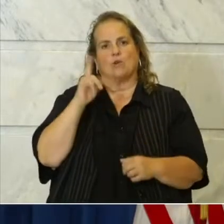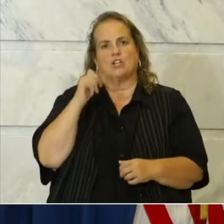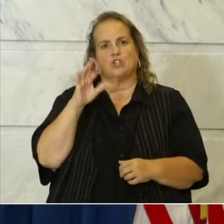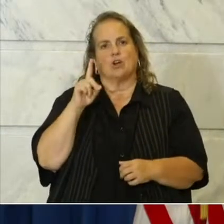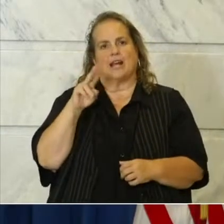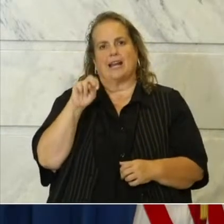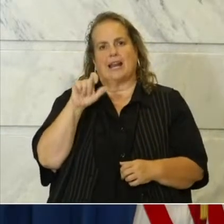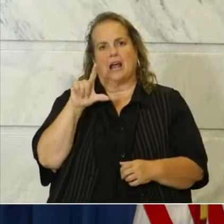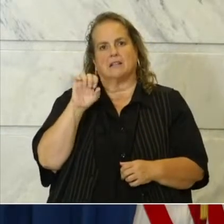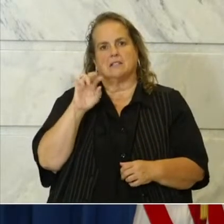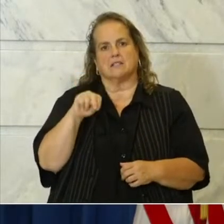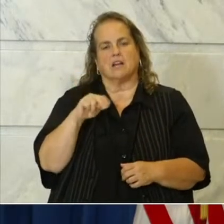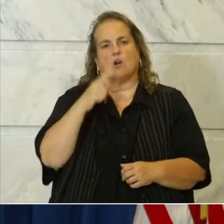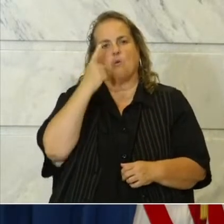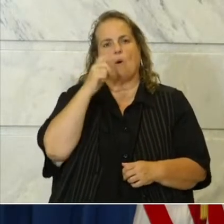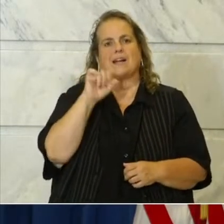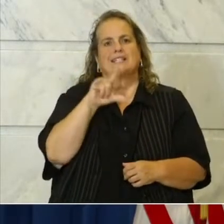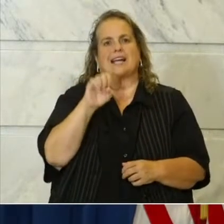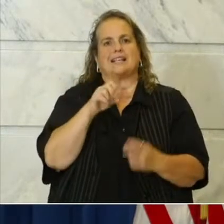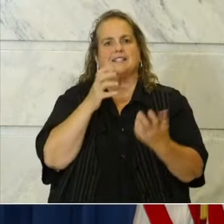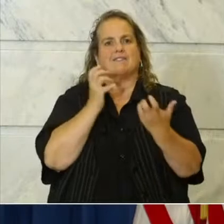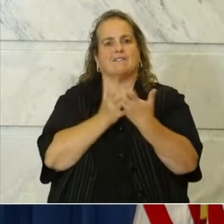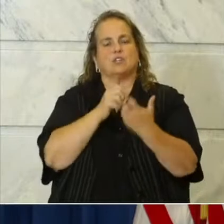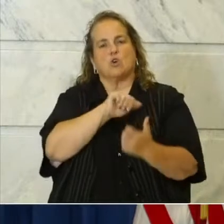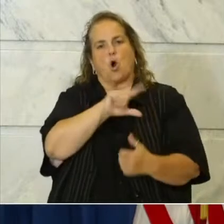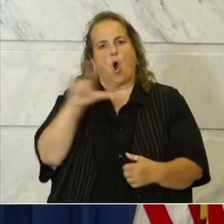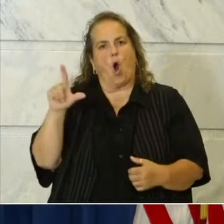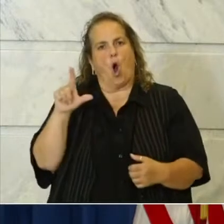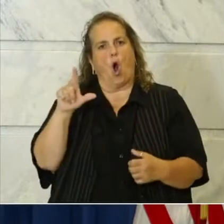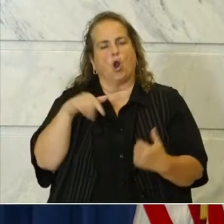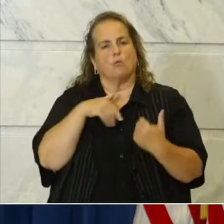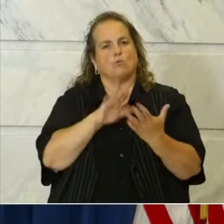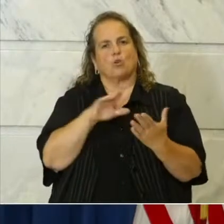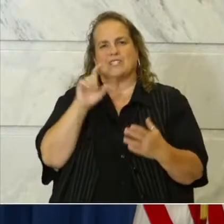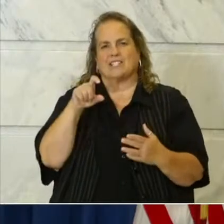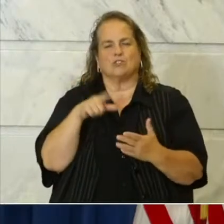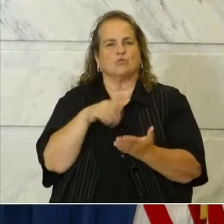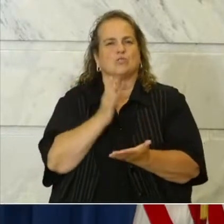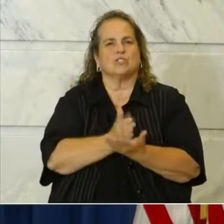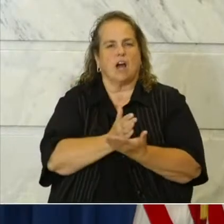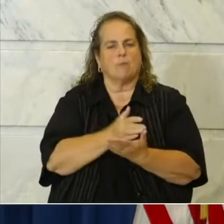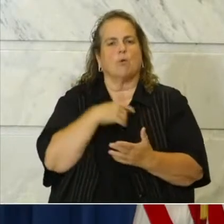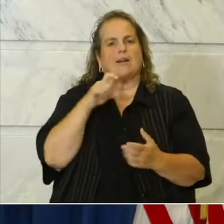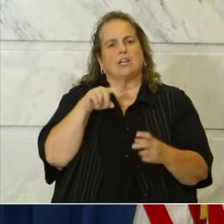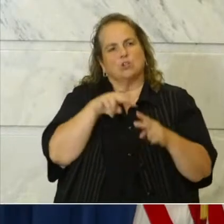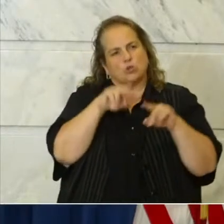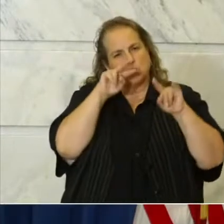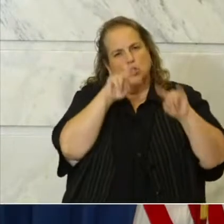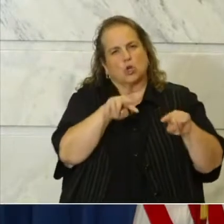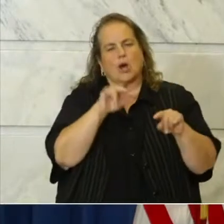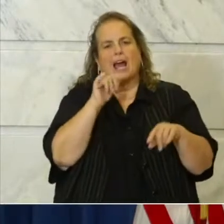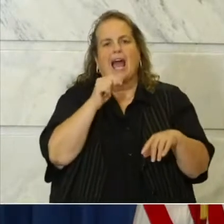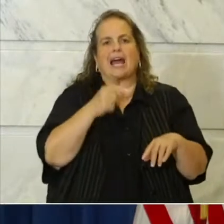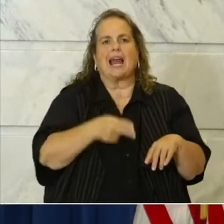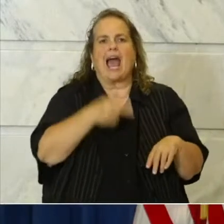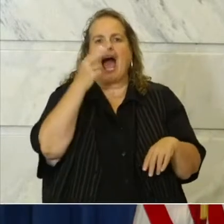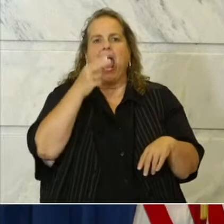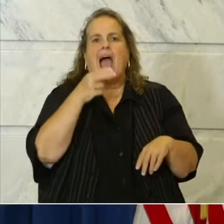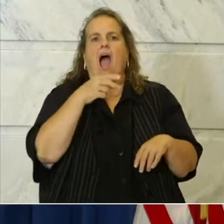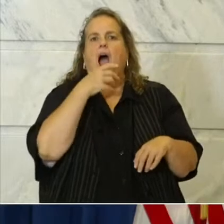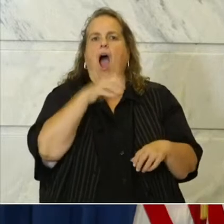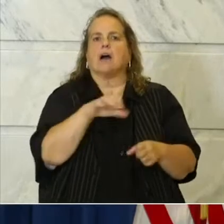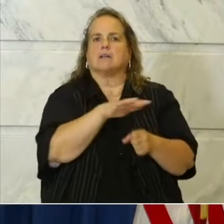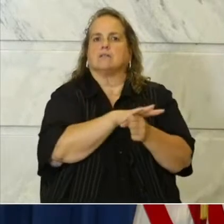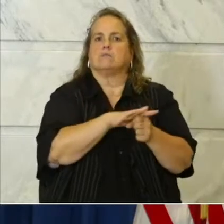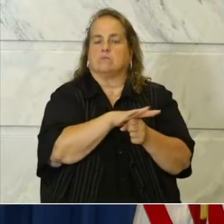One-size-fits-all approach needs to go. The approach needs to be more surgical with lesser restrictions in place with low infection rates. I think the experience in Harlan